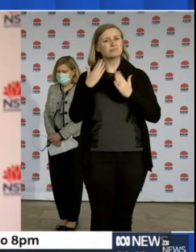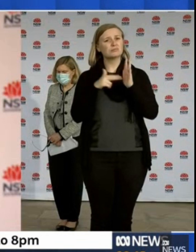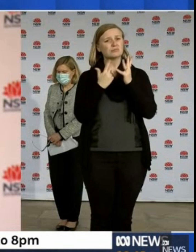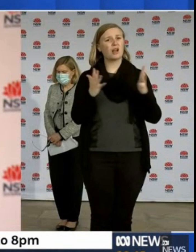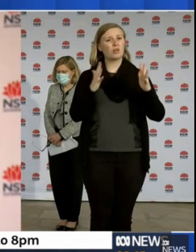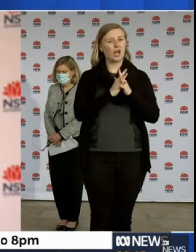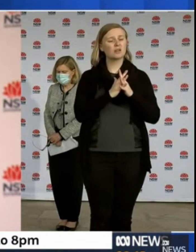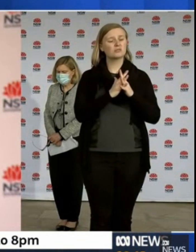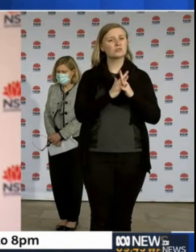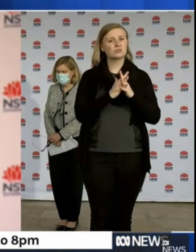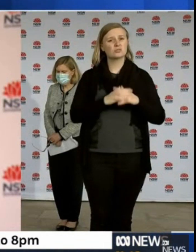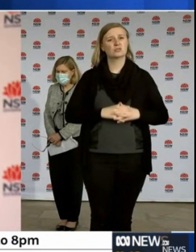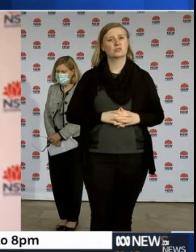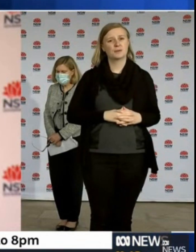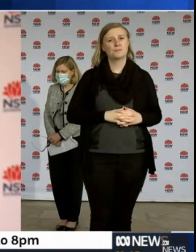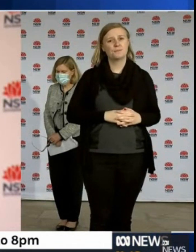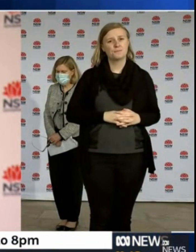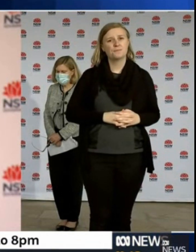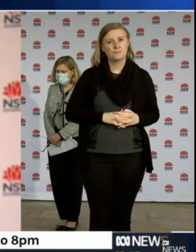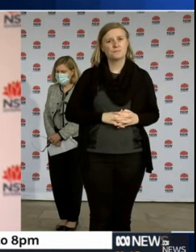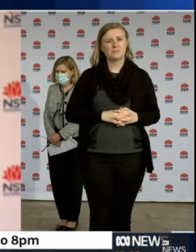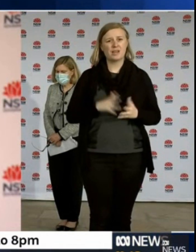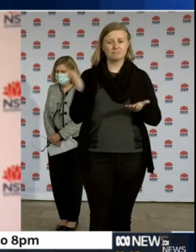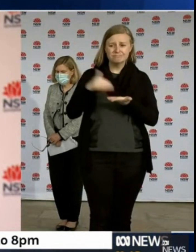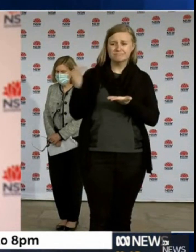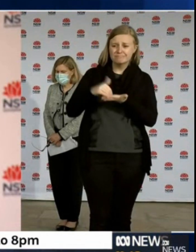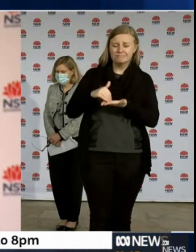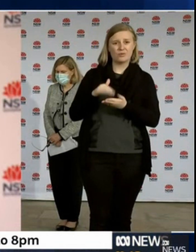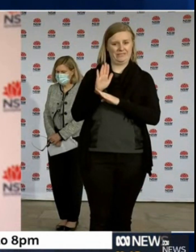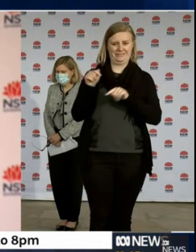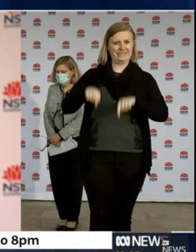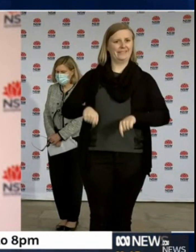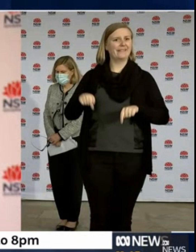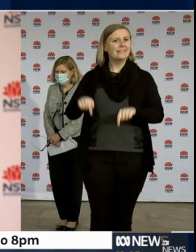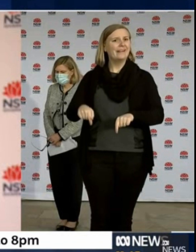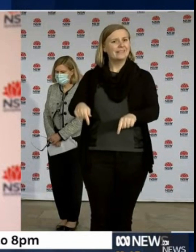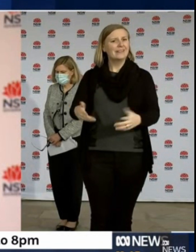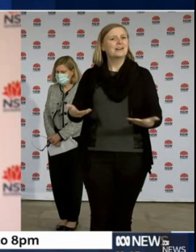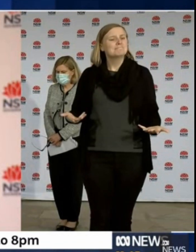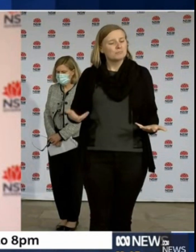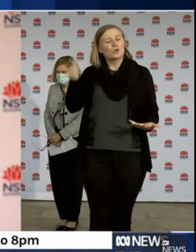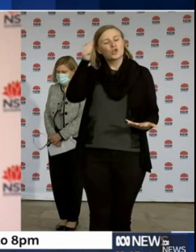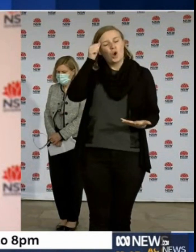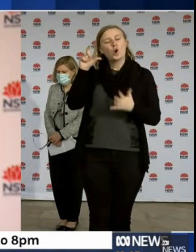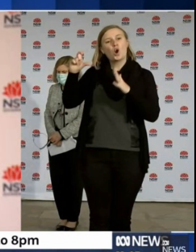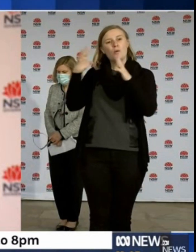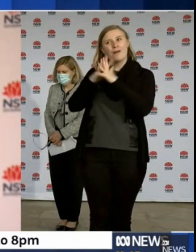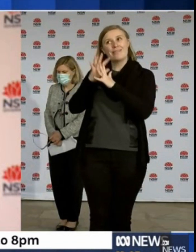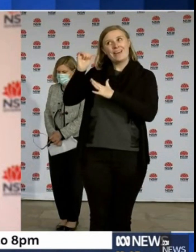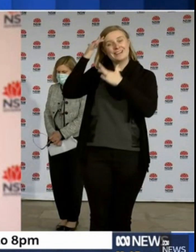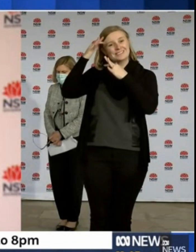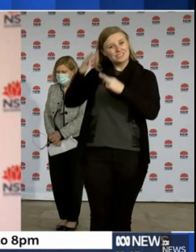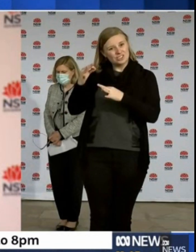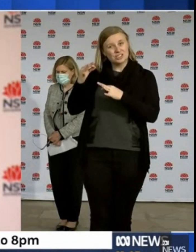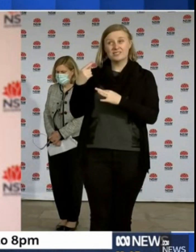burden that New South Wales has been carrying, and the fact that we anticipate and expect those decisions are made at a Commonwealth